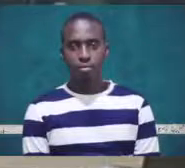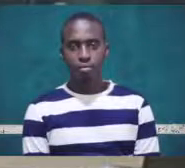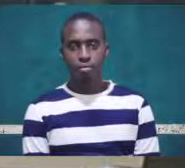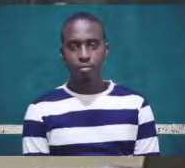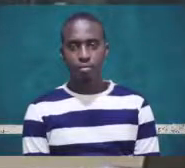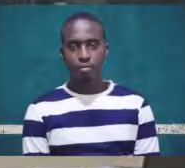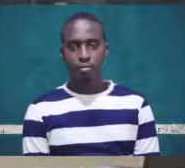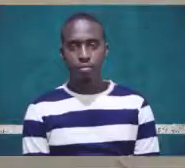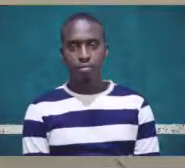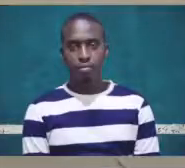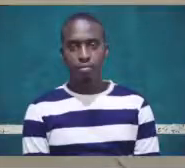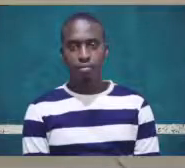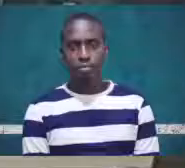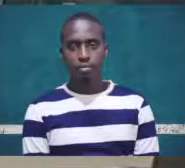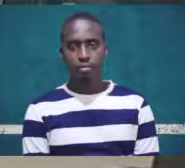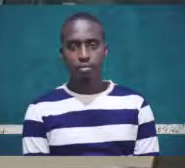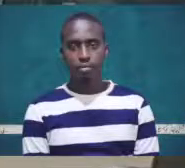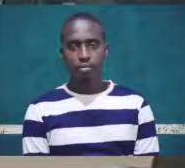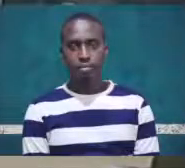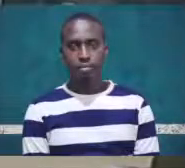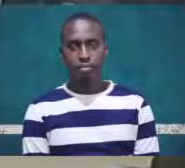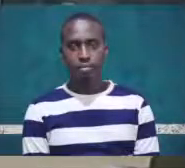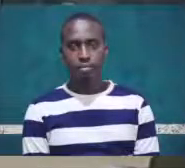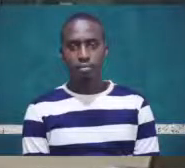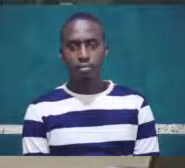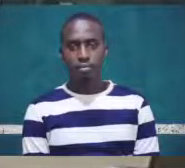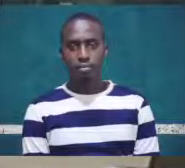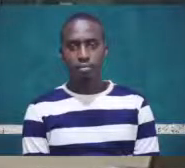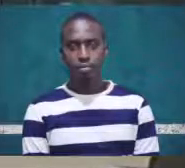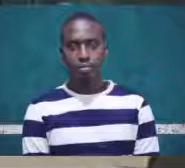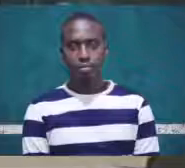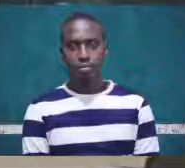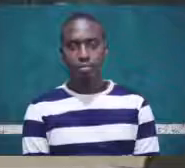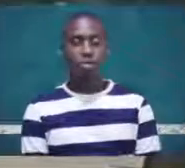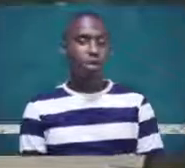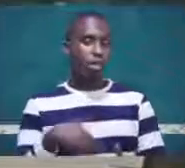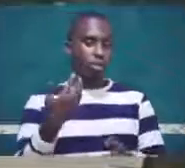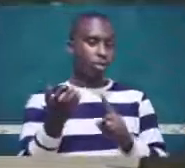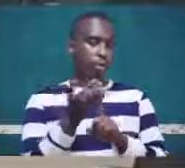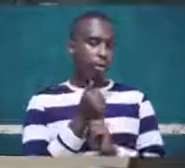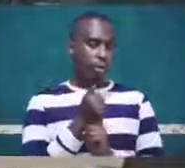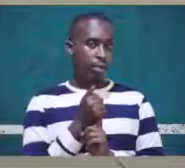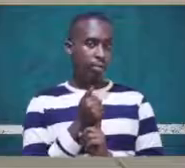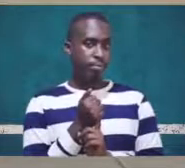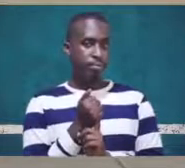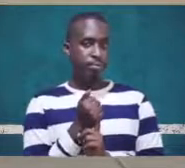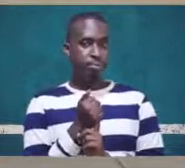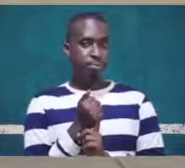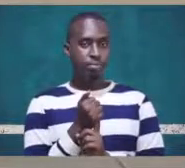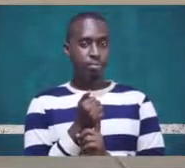1,486,800. Take away 900,000. You get